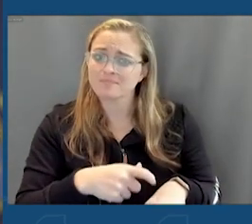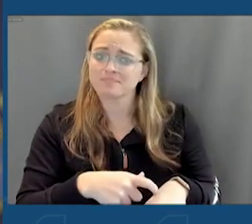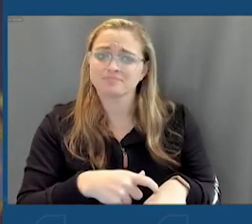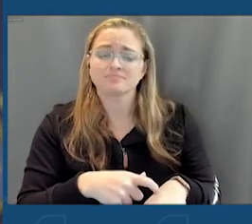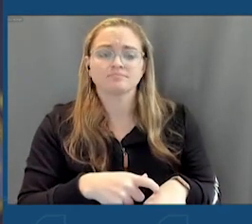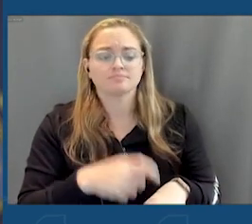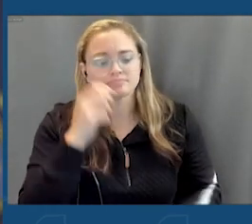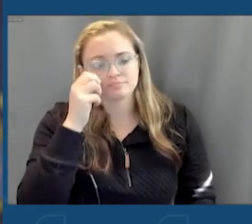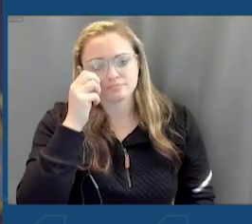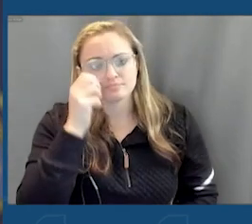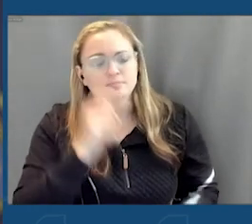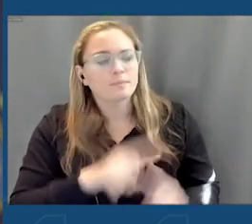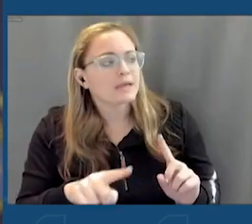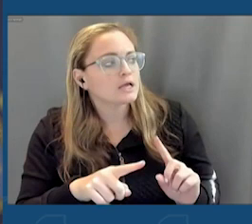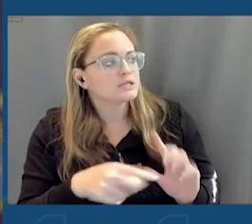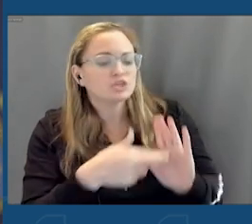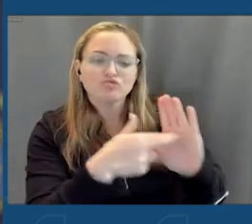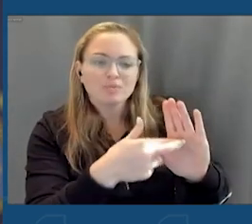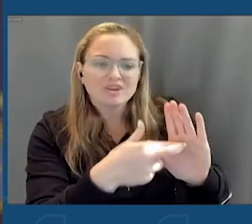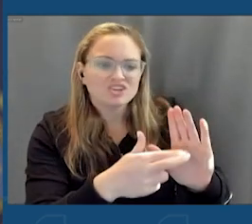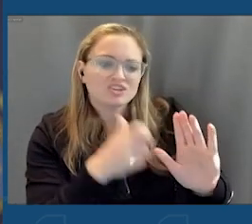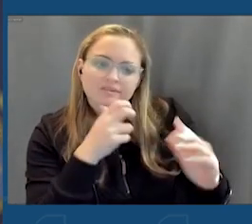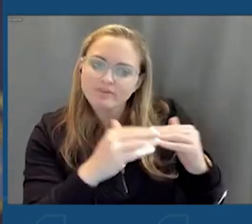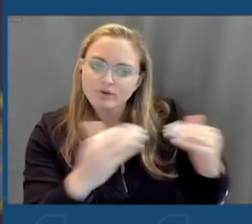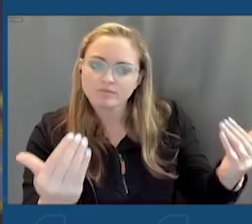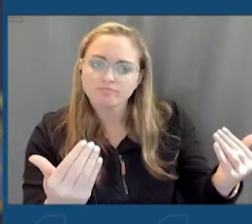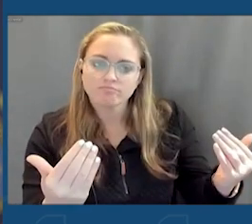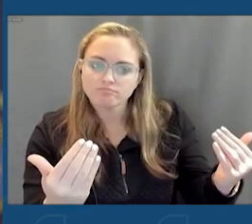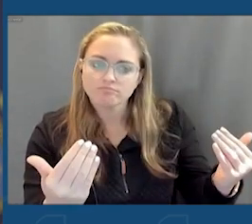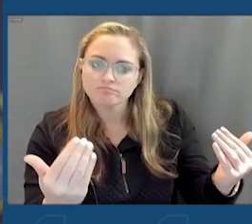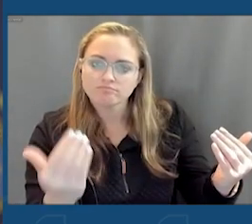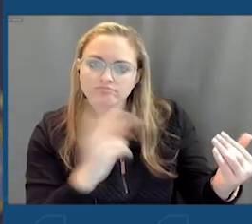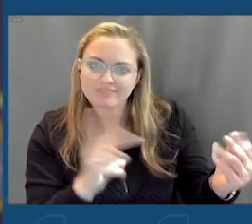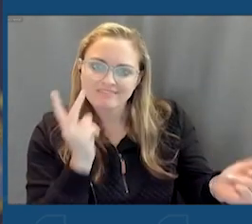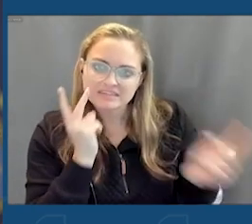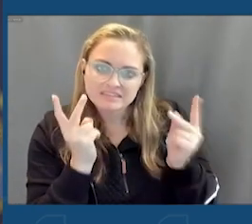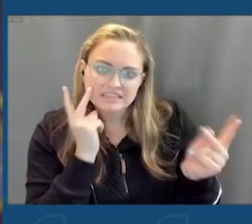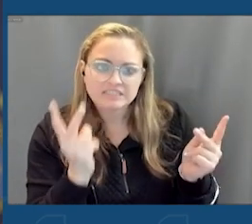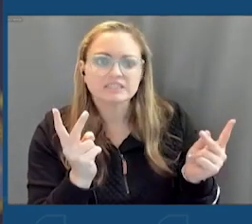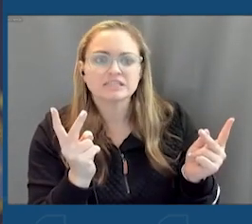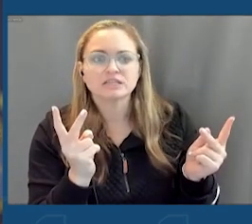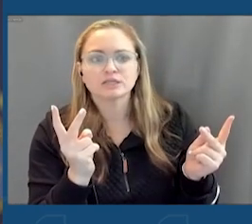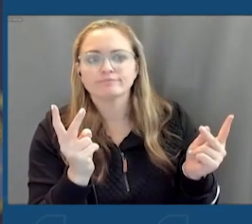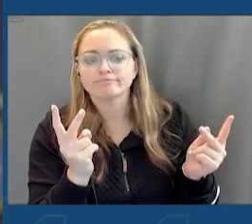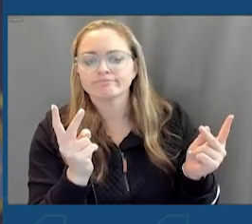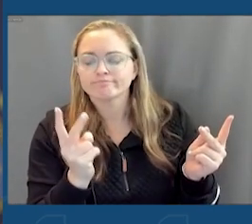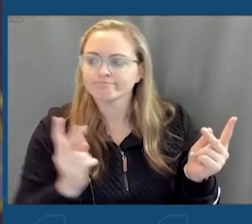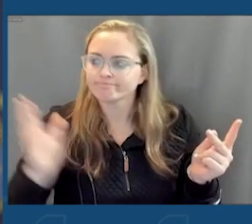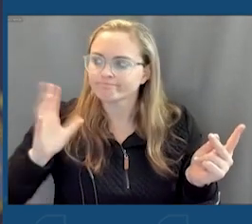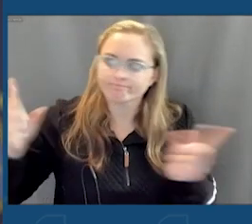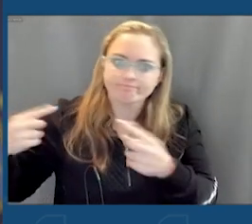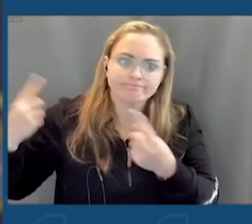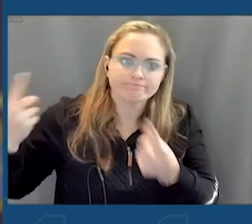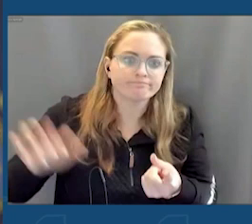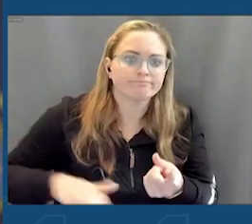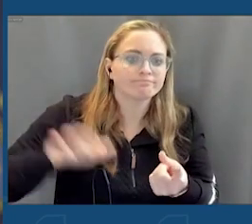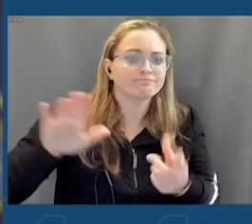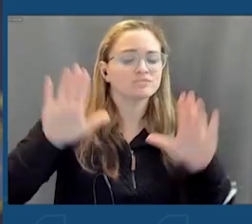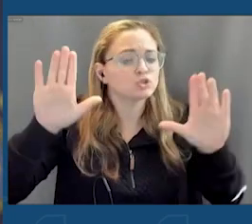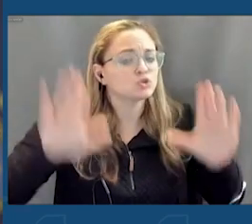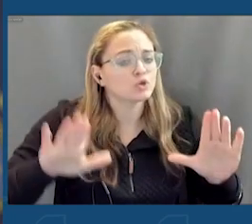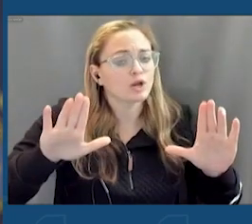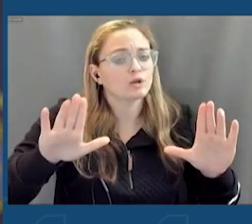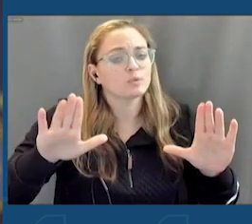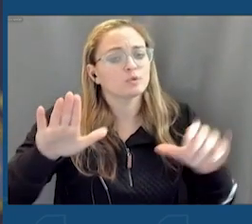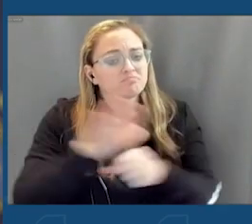people of a reputation that was not fair. Because I've seen the renaissance of this incredible borough. And it